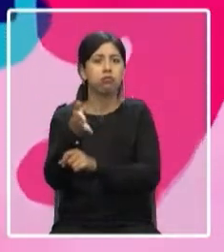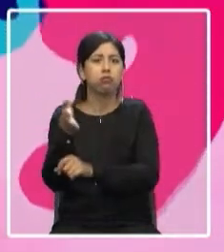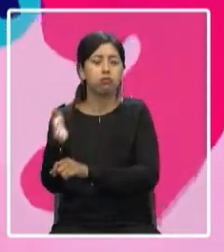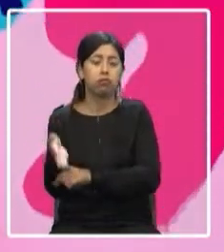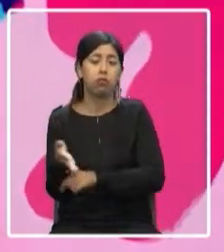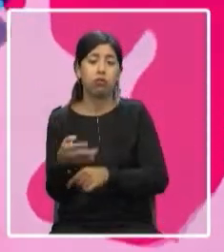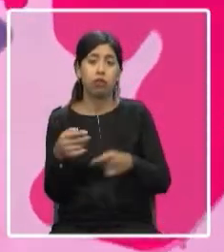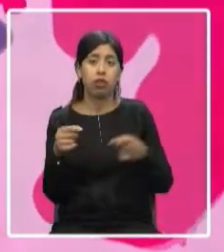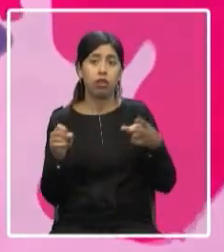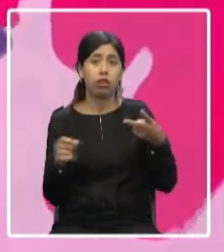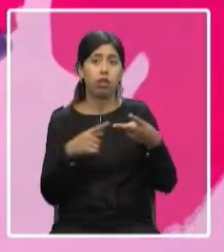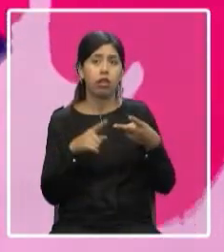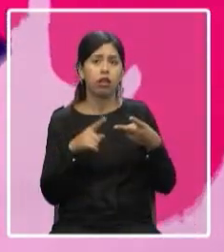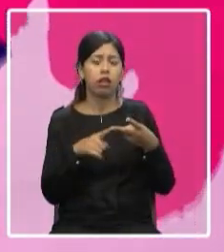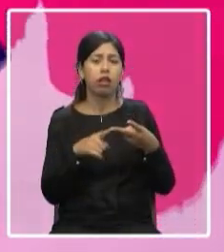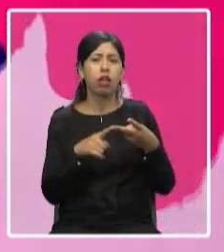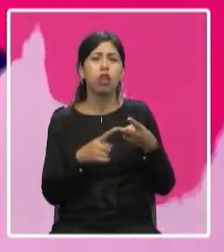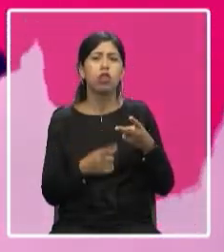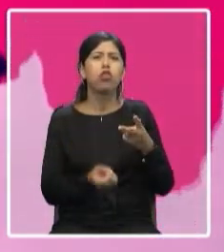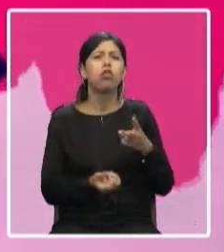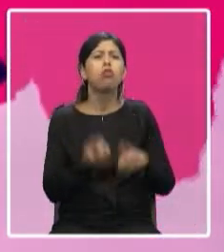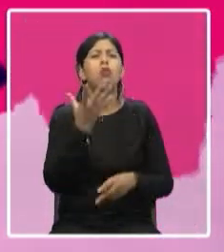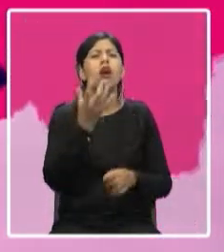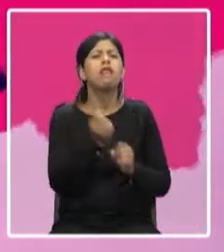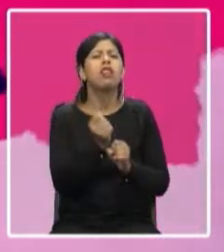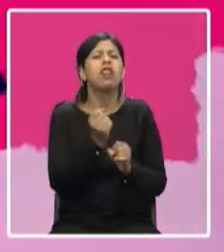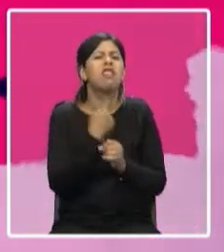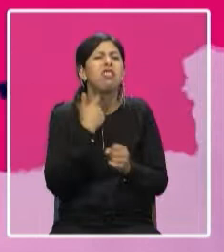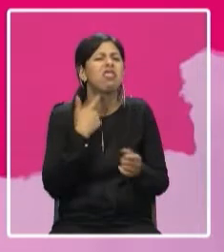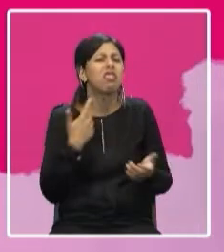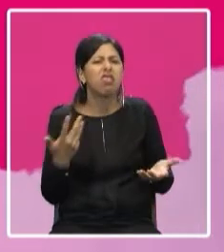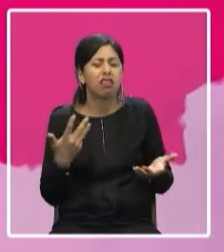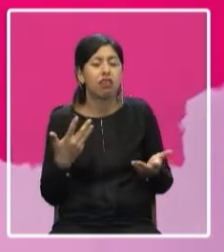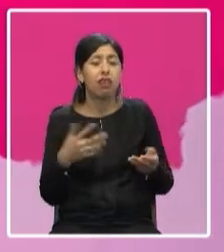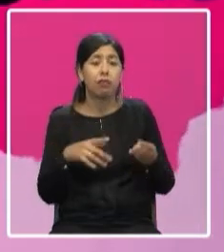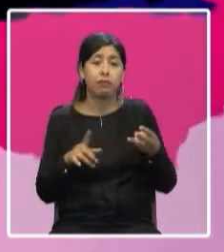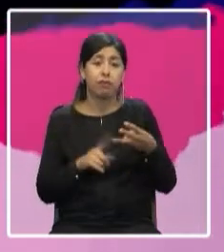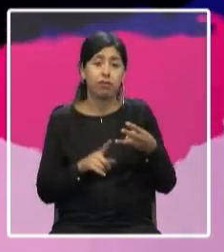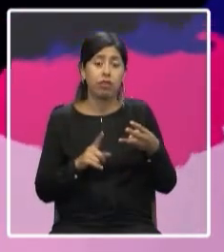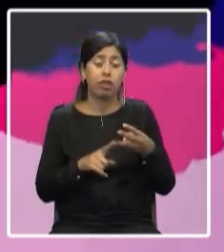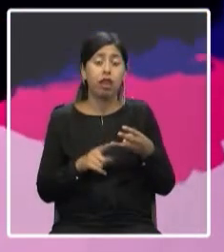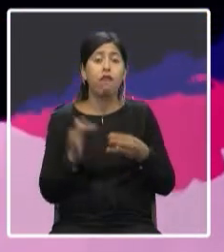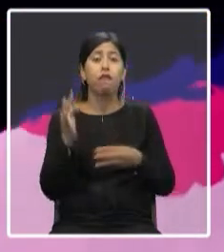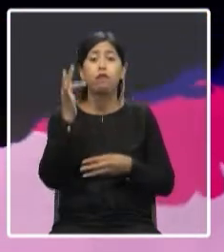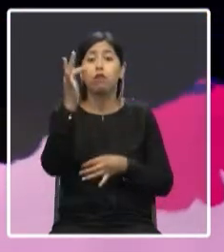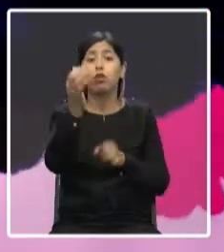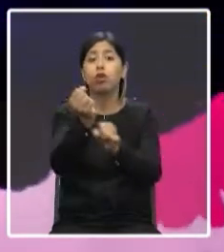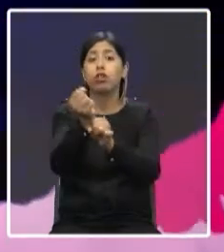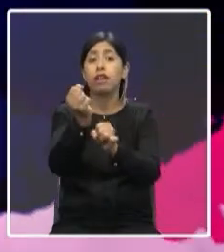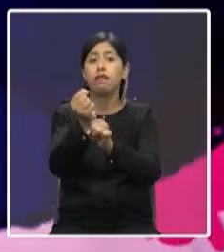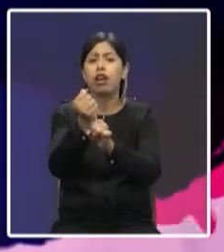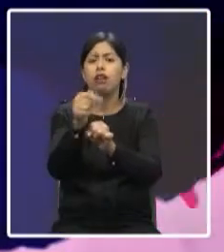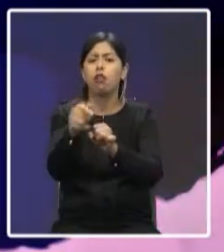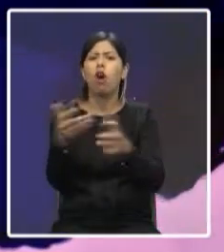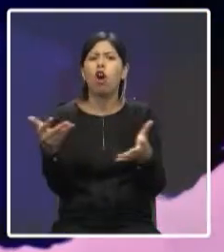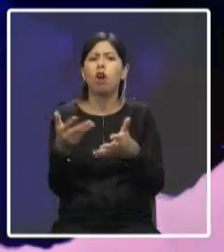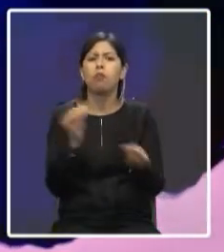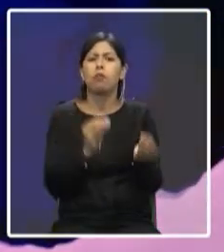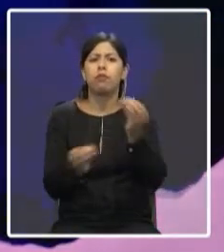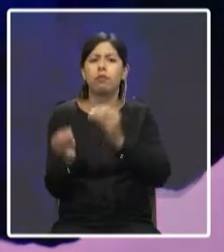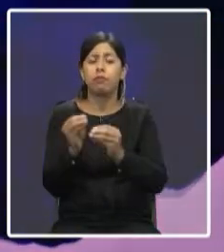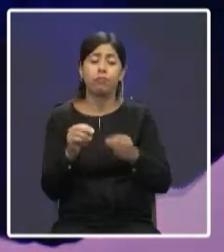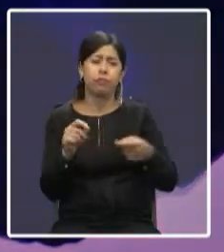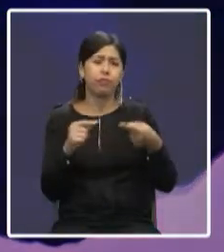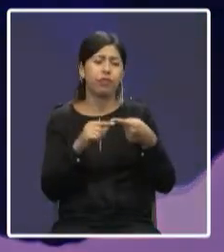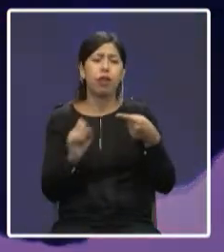shape the future of work? So let me start with the first question. Why are there still so many jobs? There's a 3-part answer. The first 2 I think will be